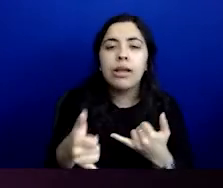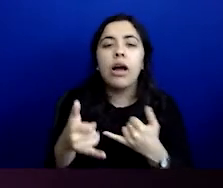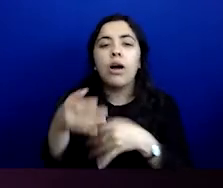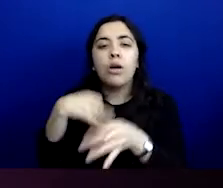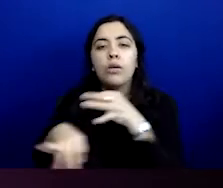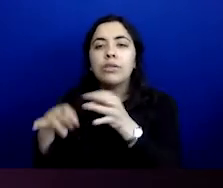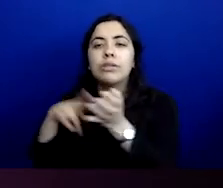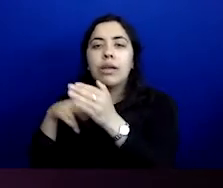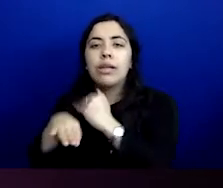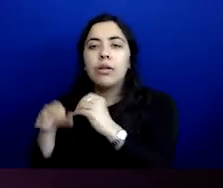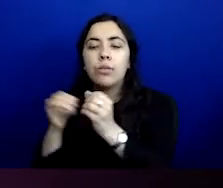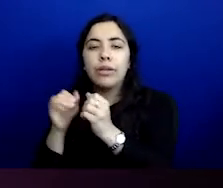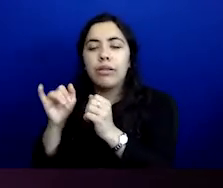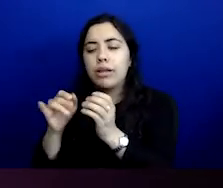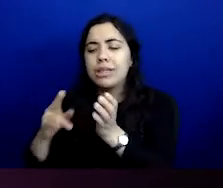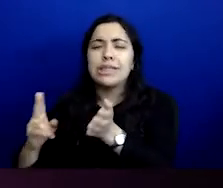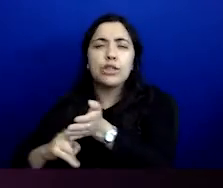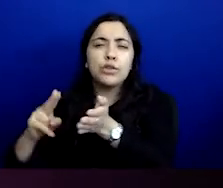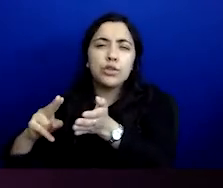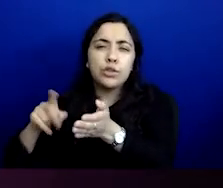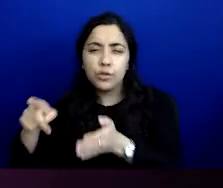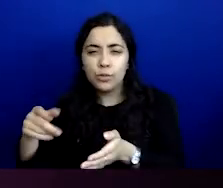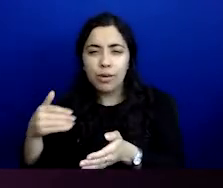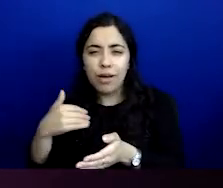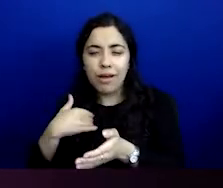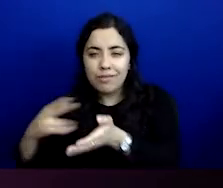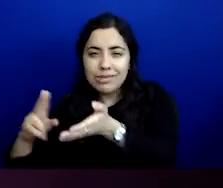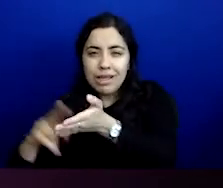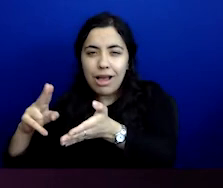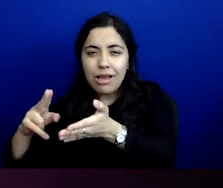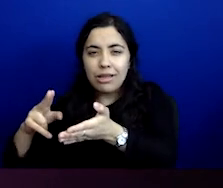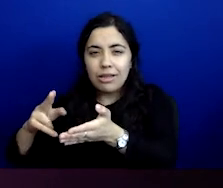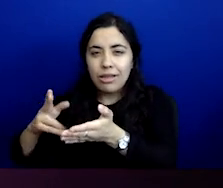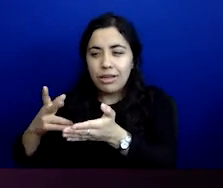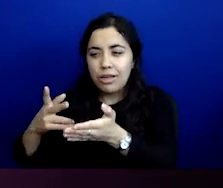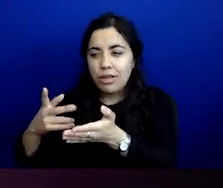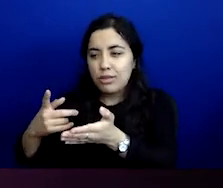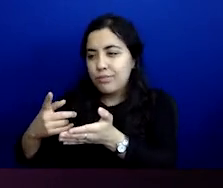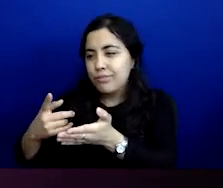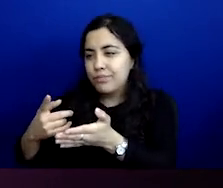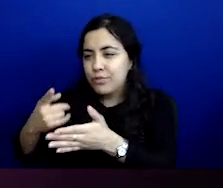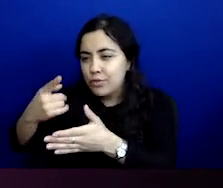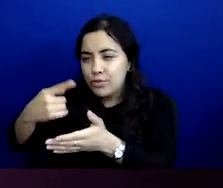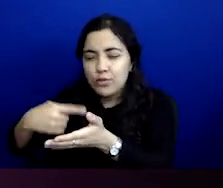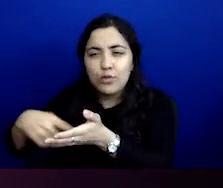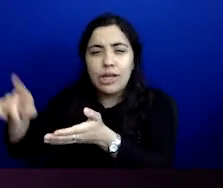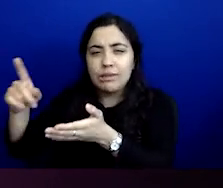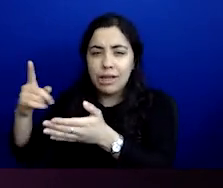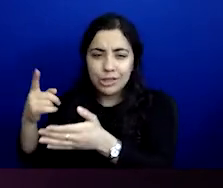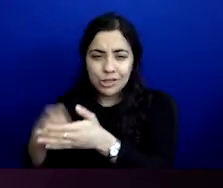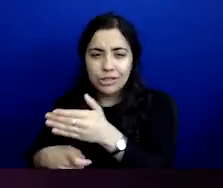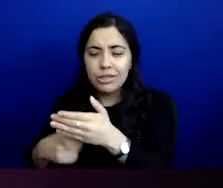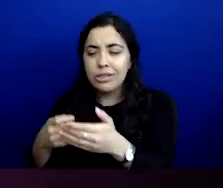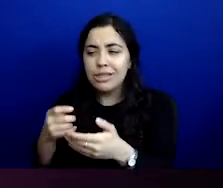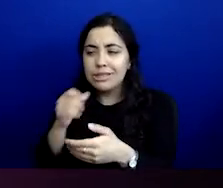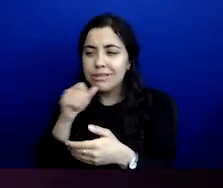this signature that you kind of sign a transaction that is essentially not, there's no actual like ledger or